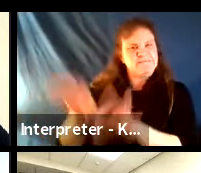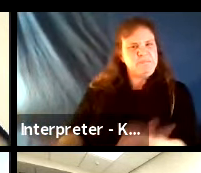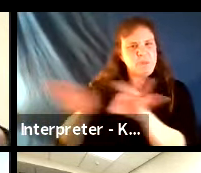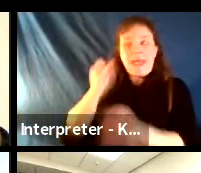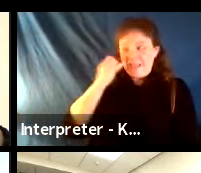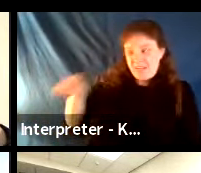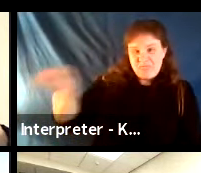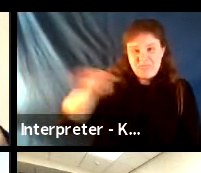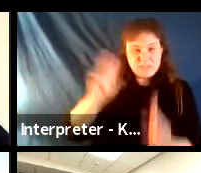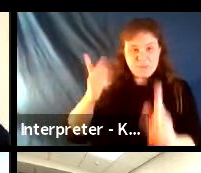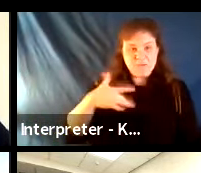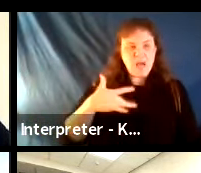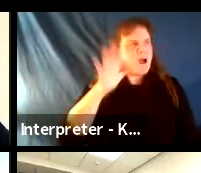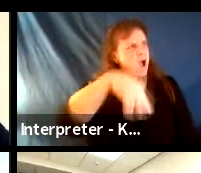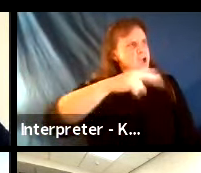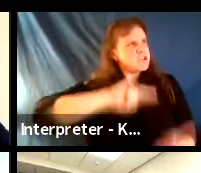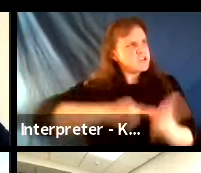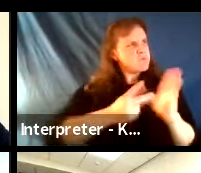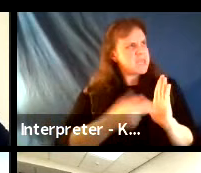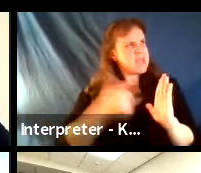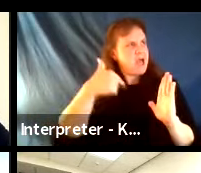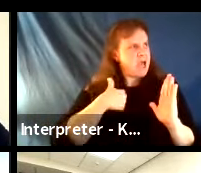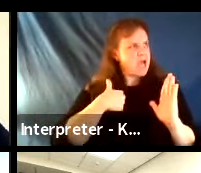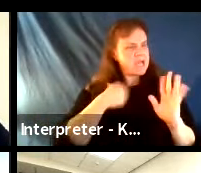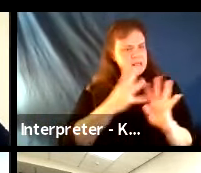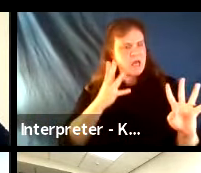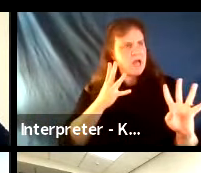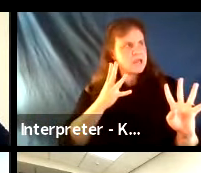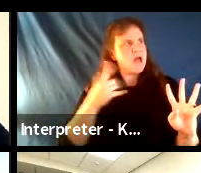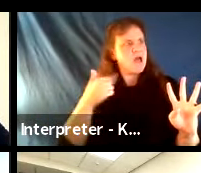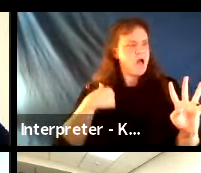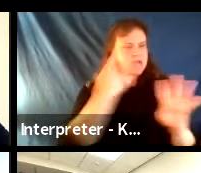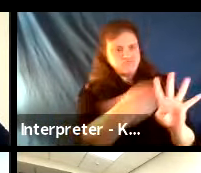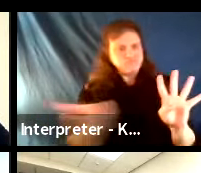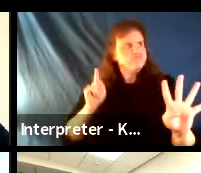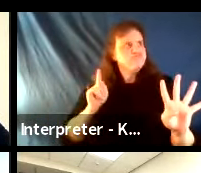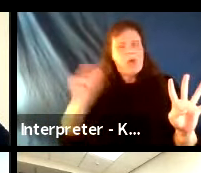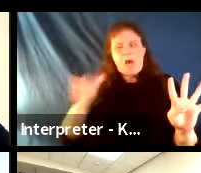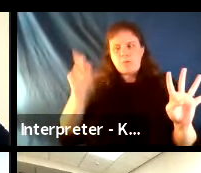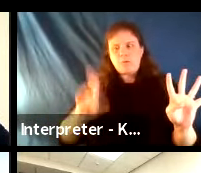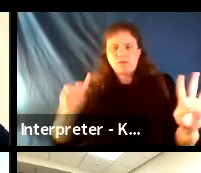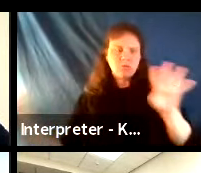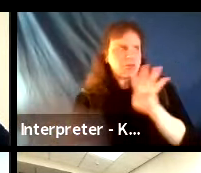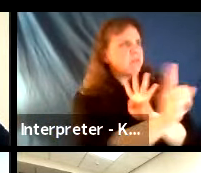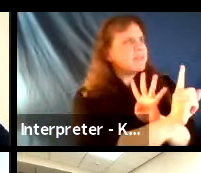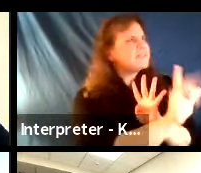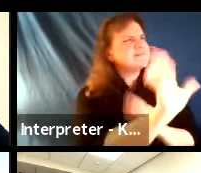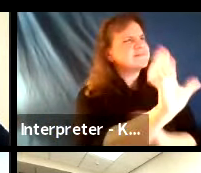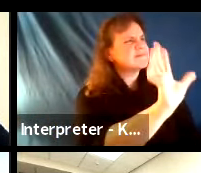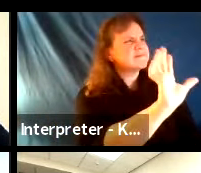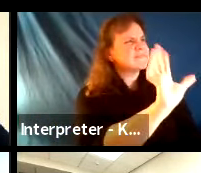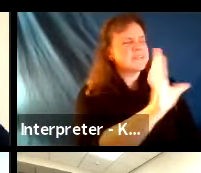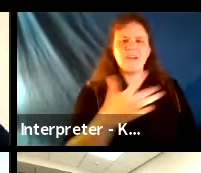to step back in line and someone else is coming ahead of me in line, as opposed to the notion of feeling like, okay,